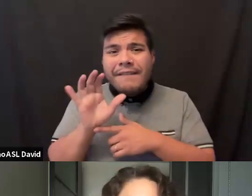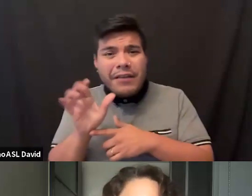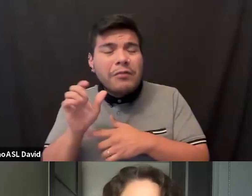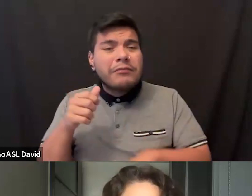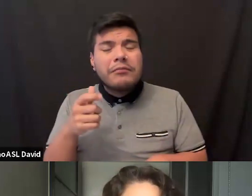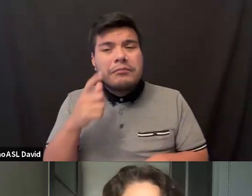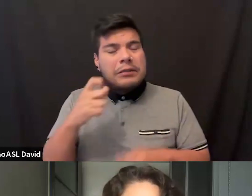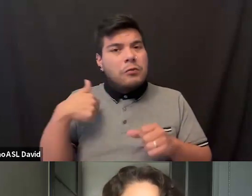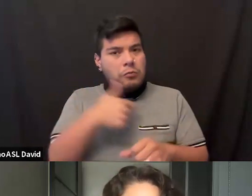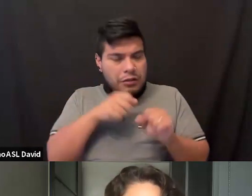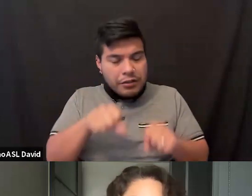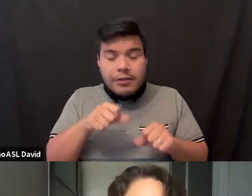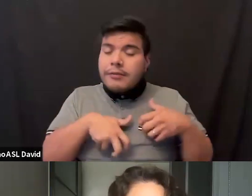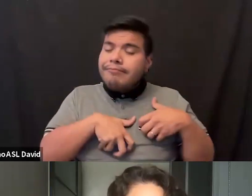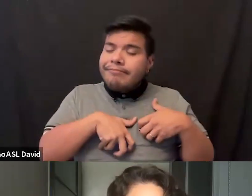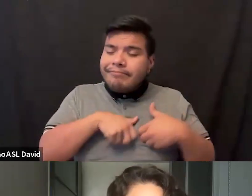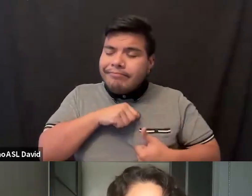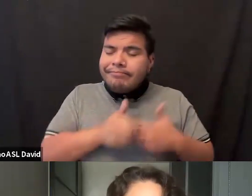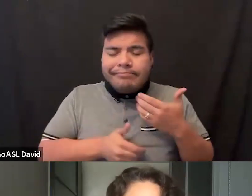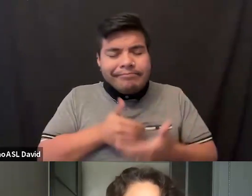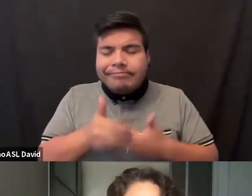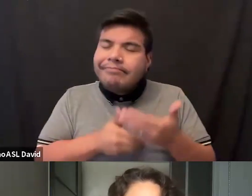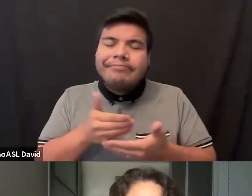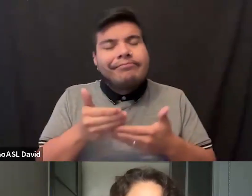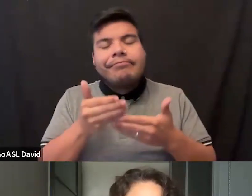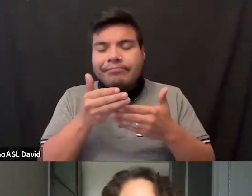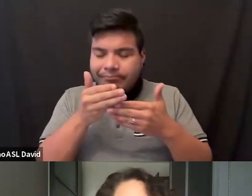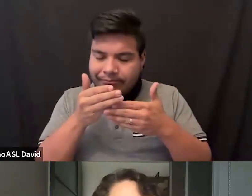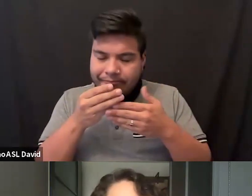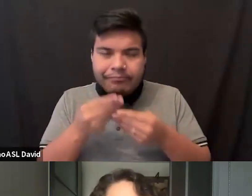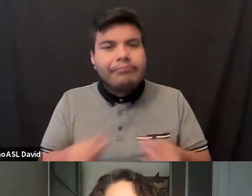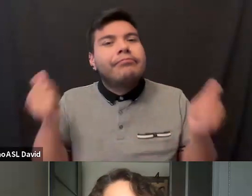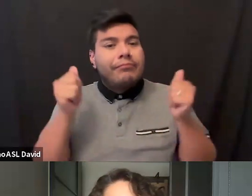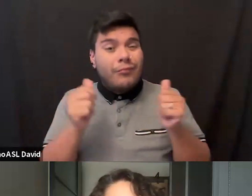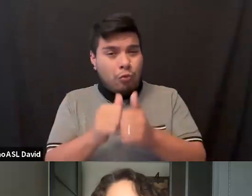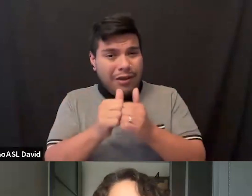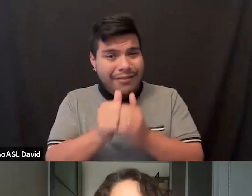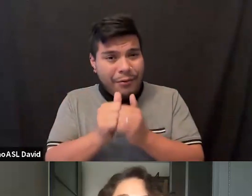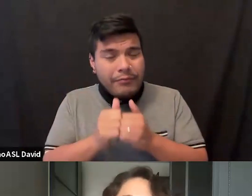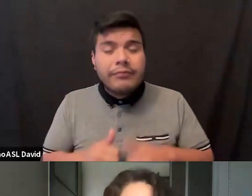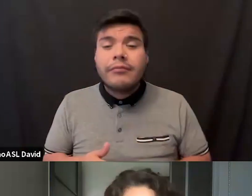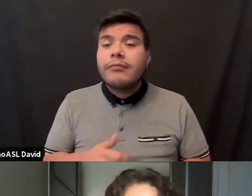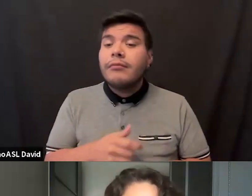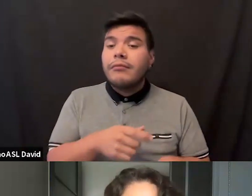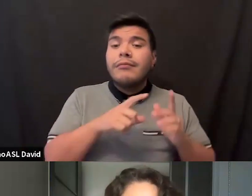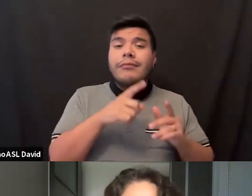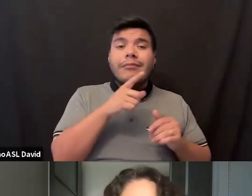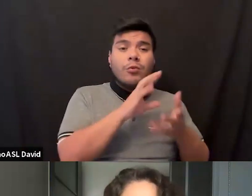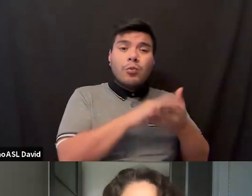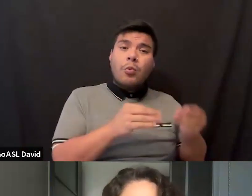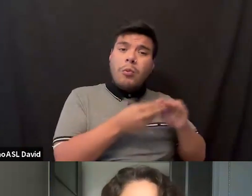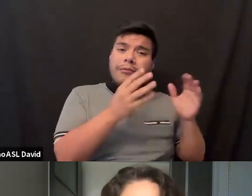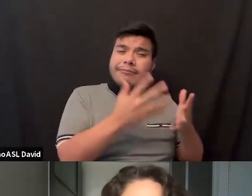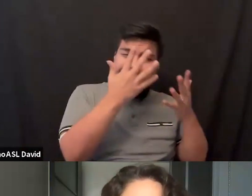finish our grief process making the film, because our sad story now is able to help other